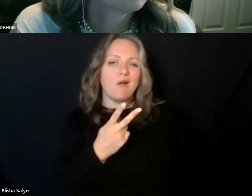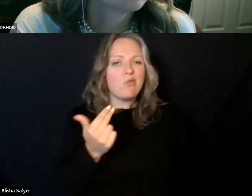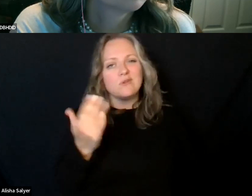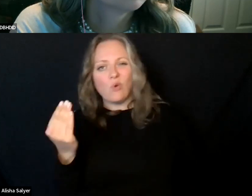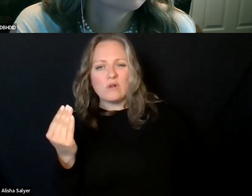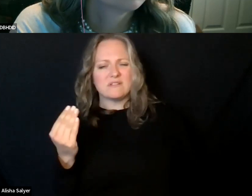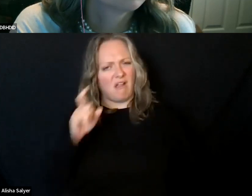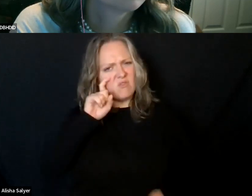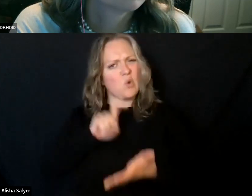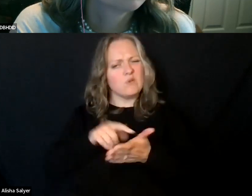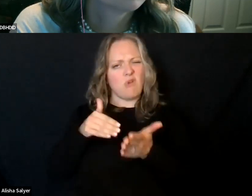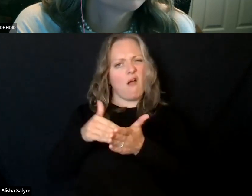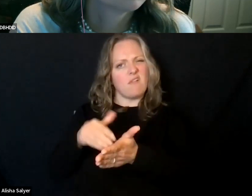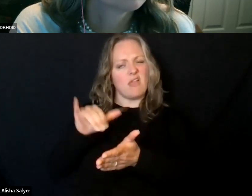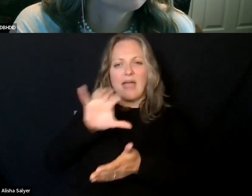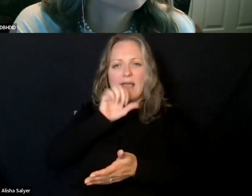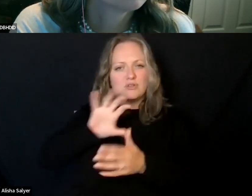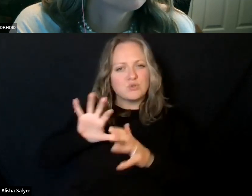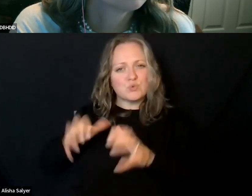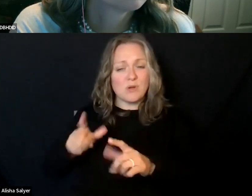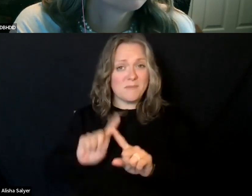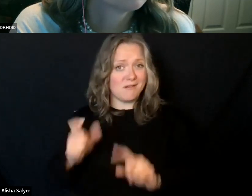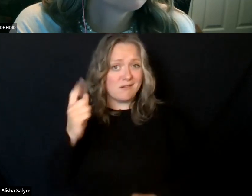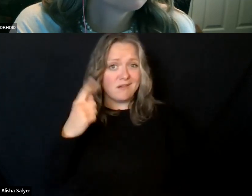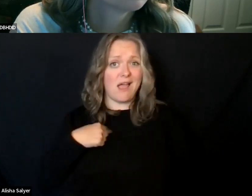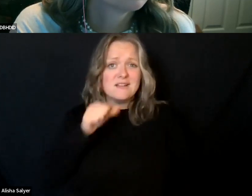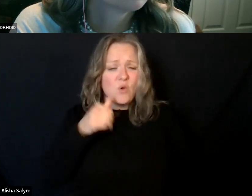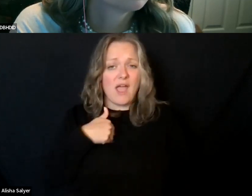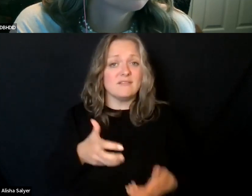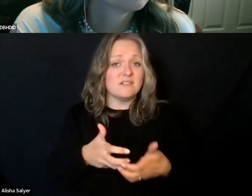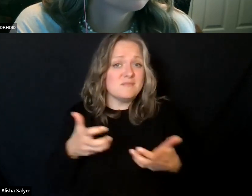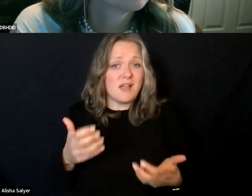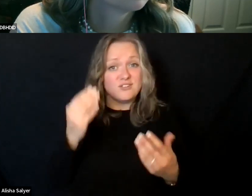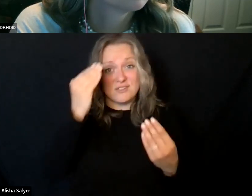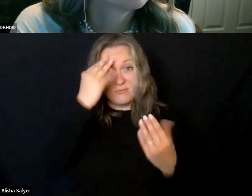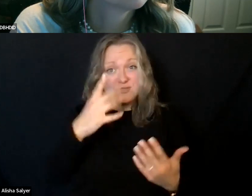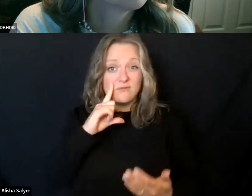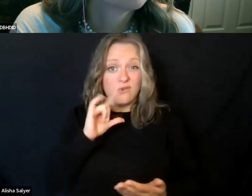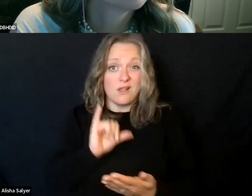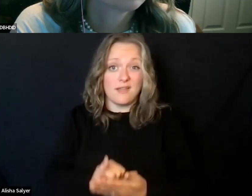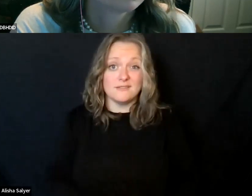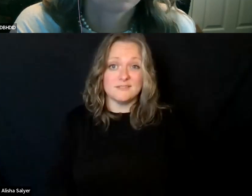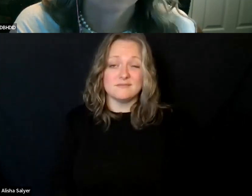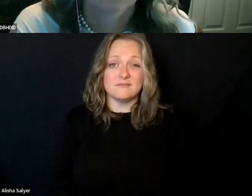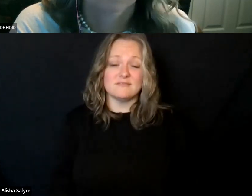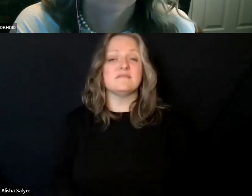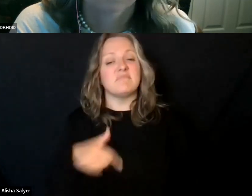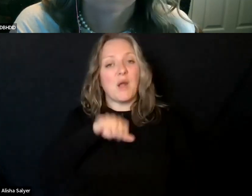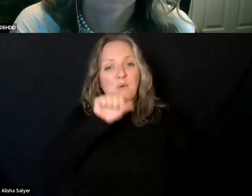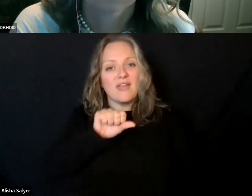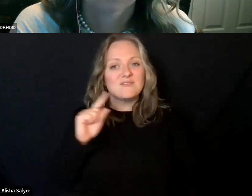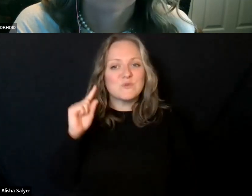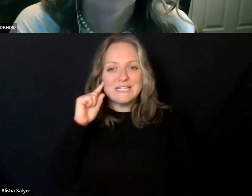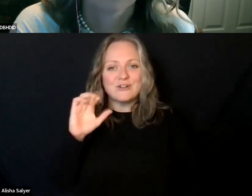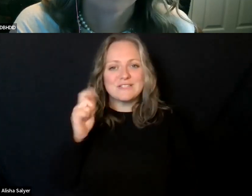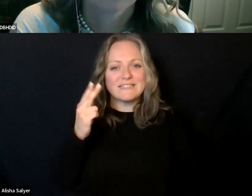practice. But to be honest, I don't have a whole lot of information on that. So I actually would love to hear what Stephanie has, because I